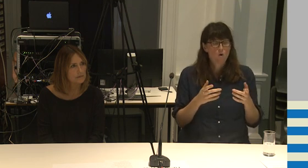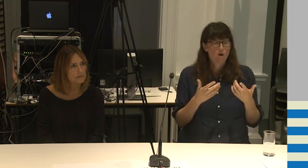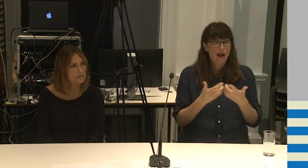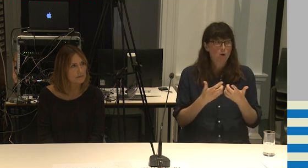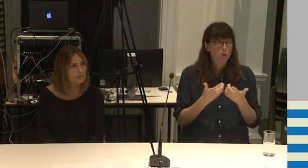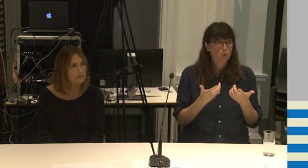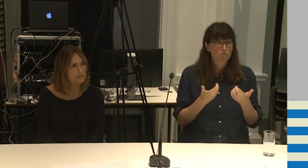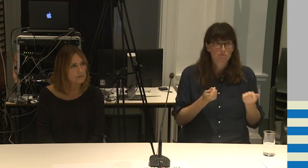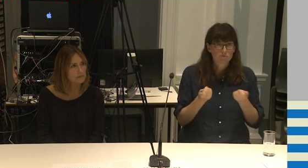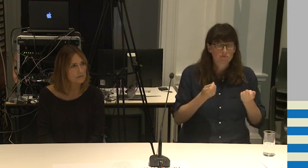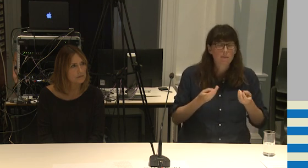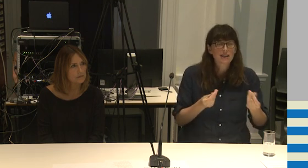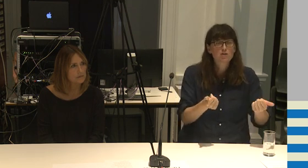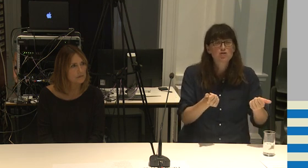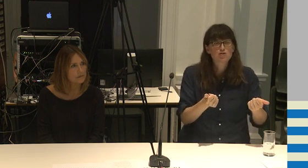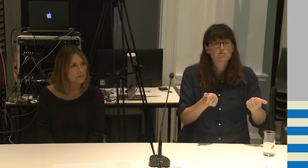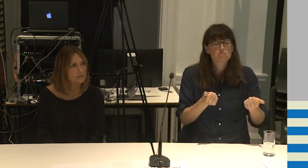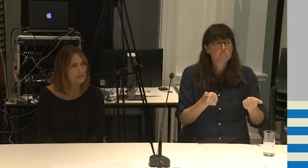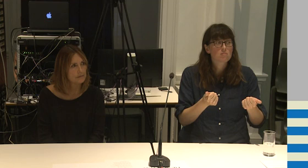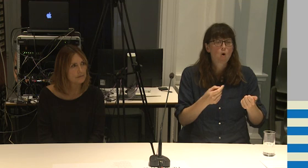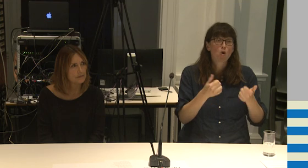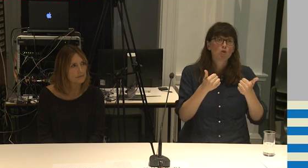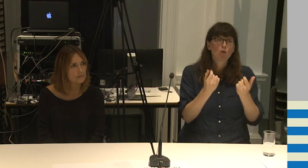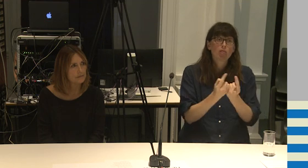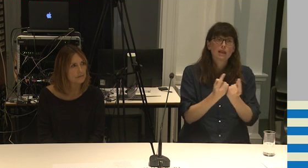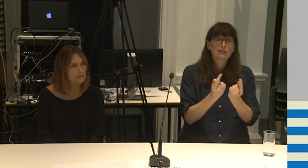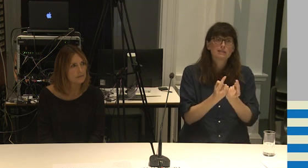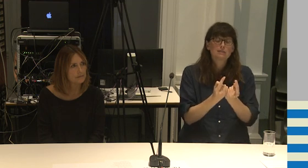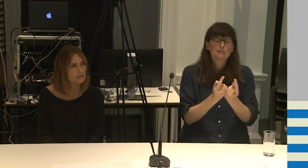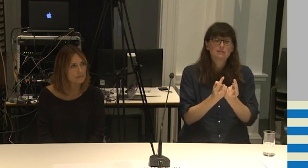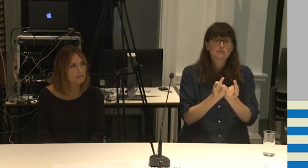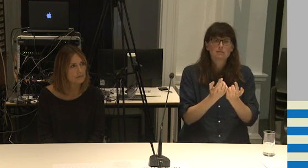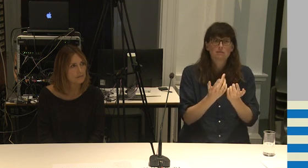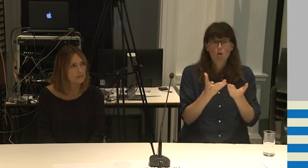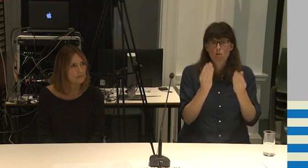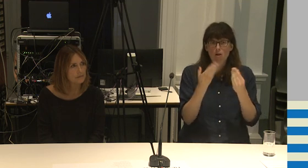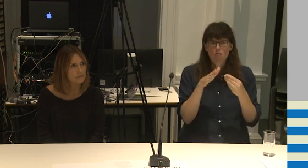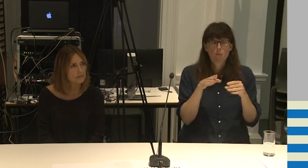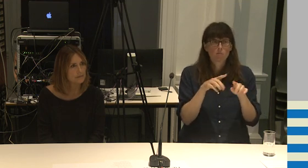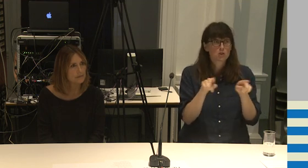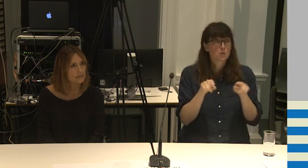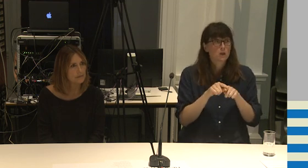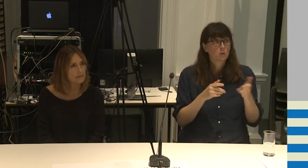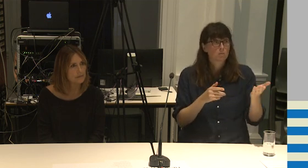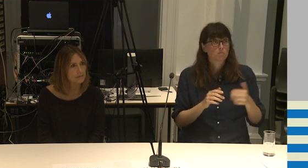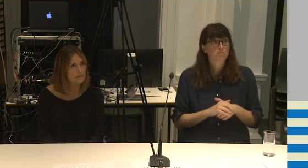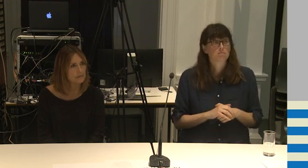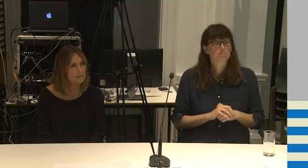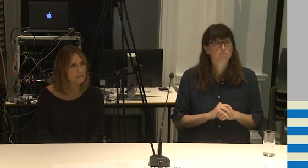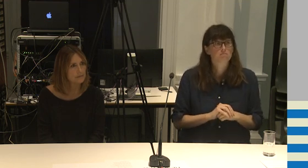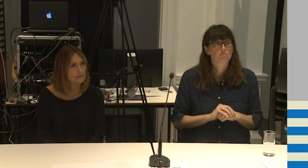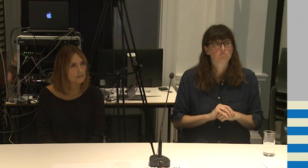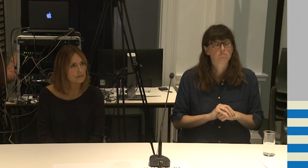And yeah, how you're able to manage that and if there are any good things you've managed to do that you think we could all learn from.